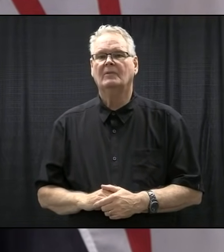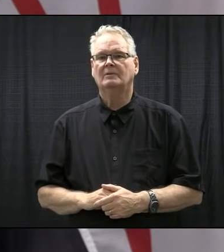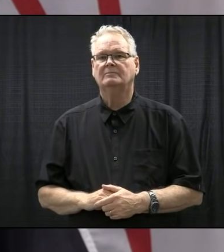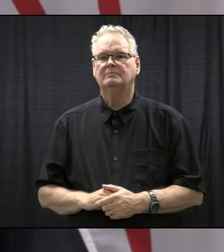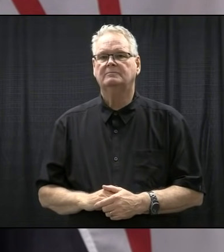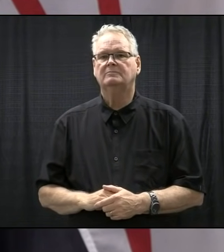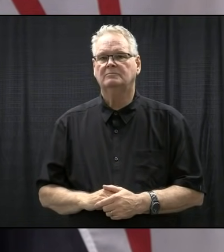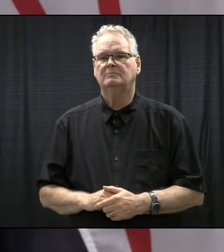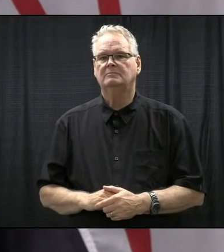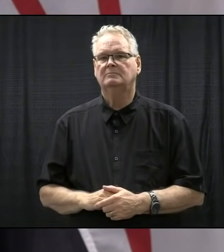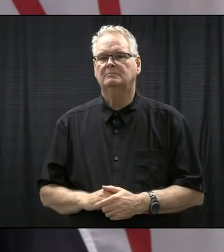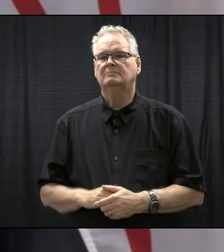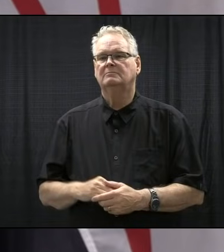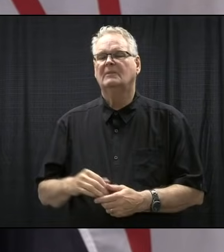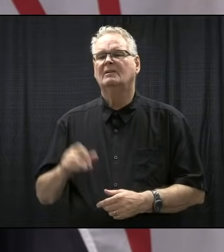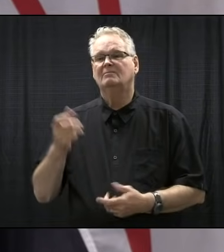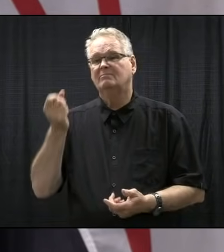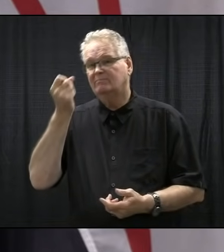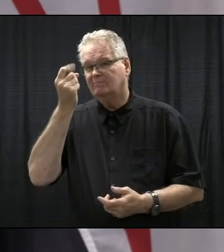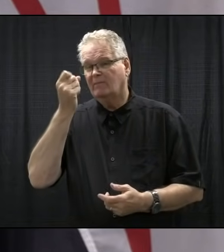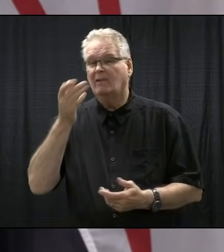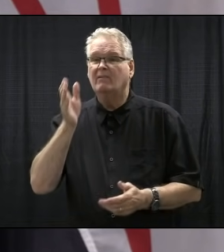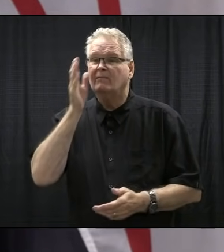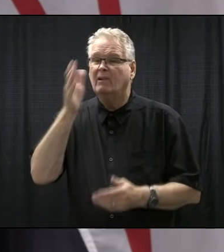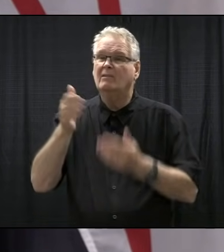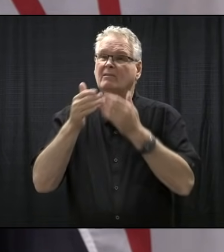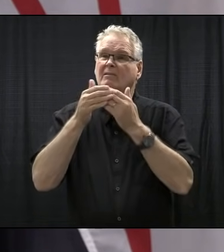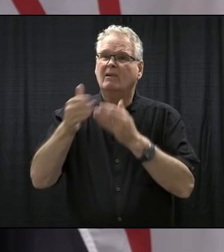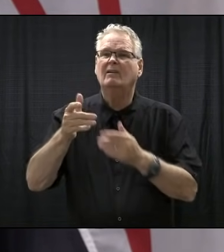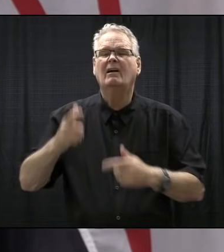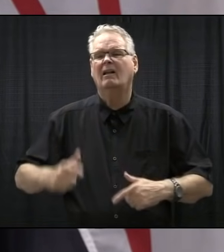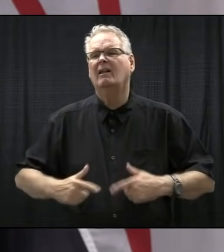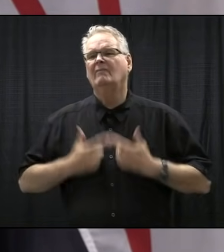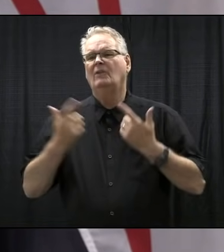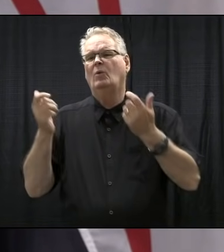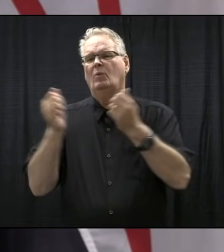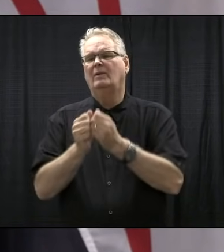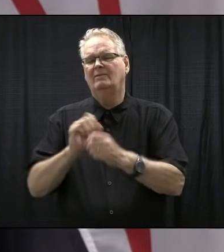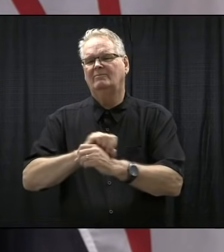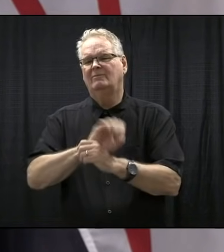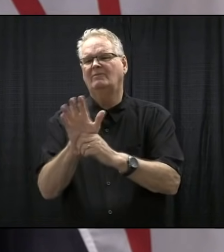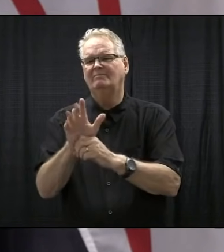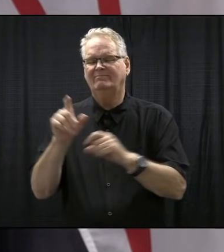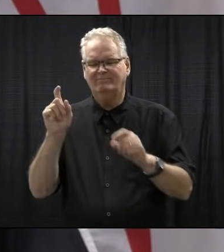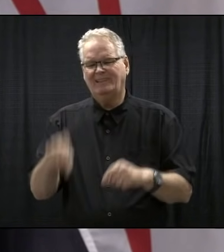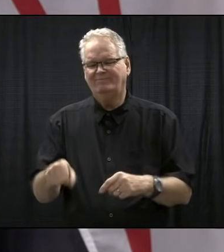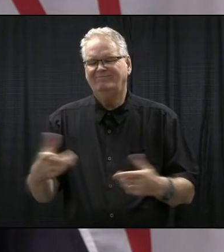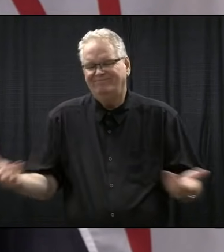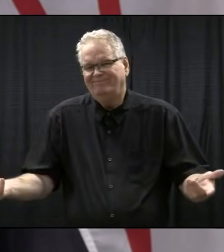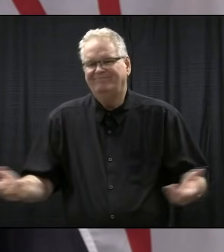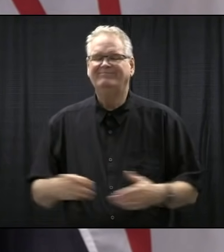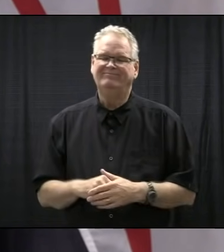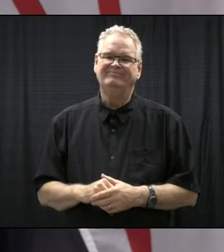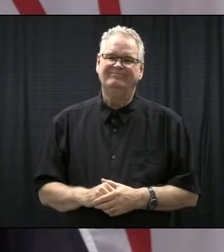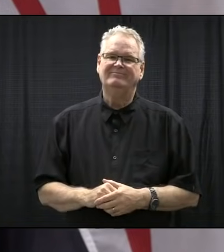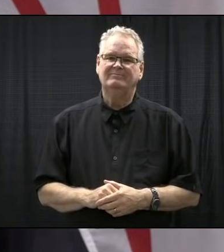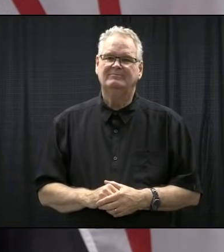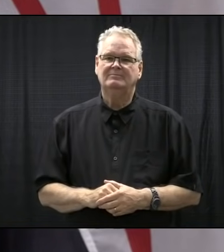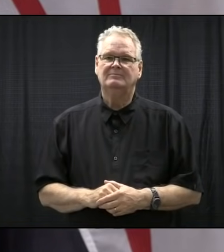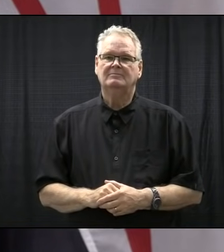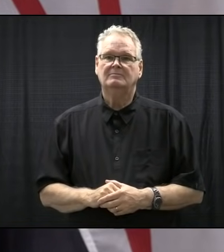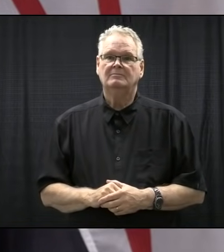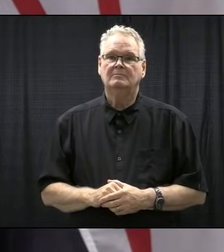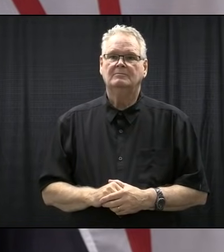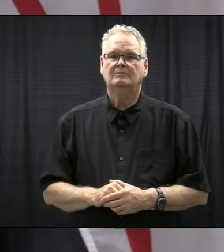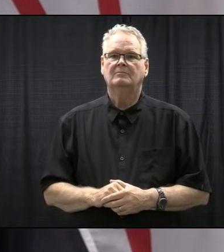closed forever. It's important to remember that the goal is not to stop any cases from coming into the province at